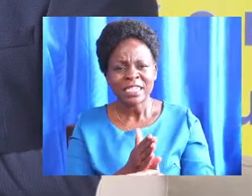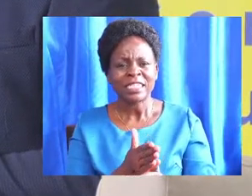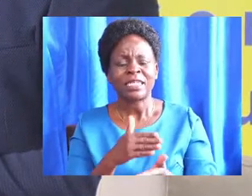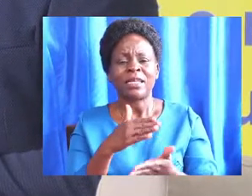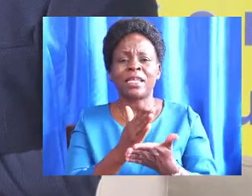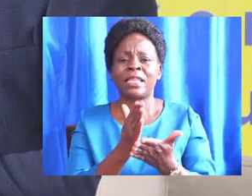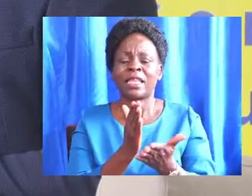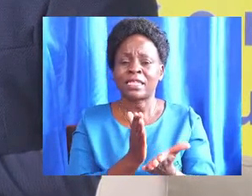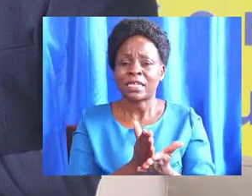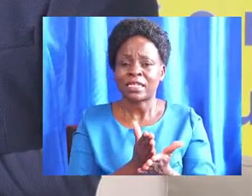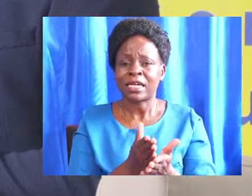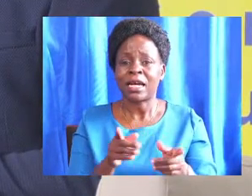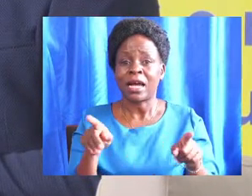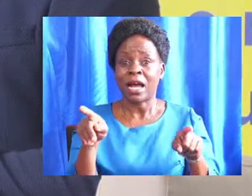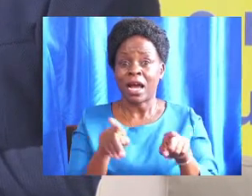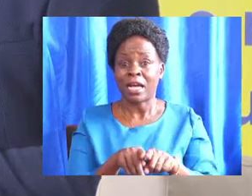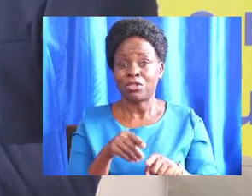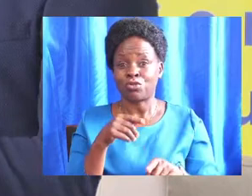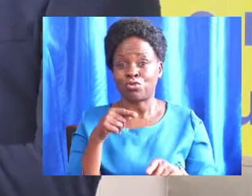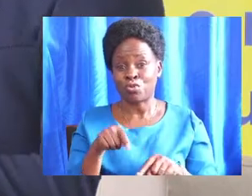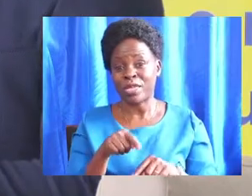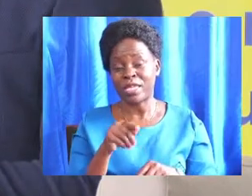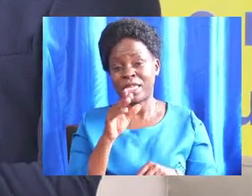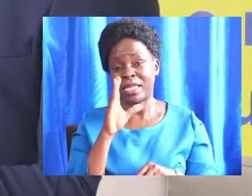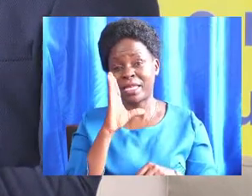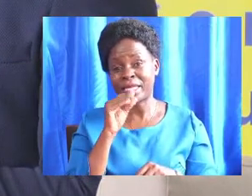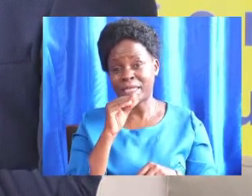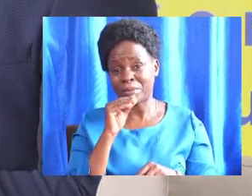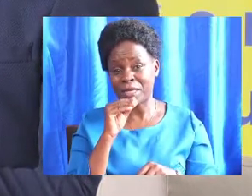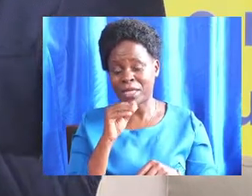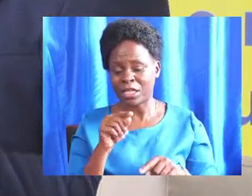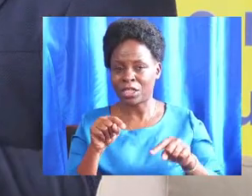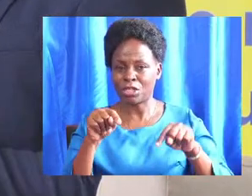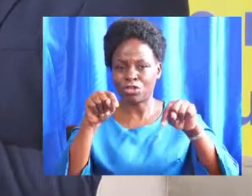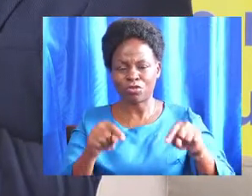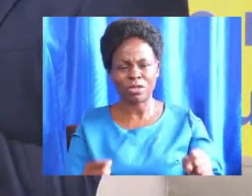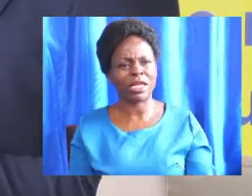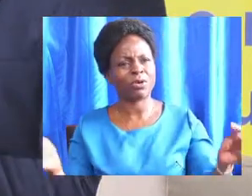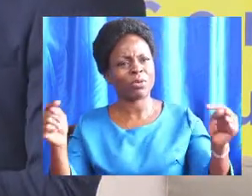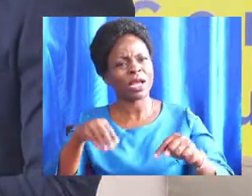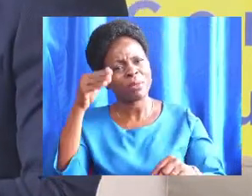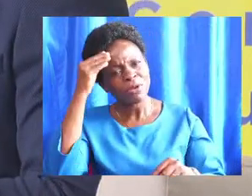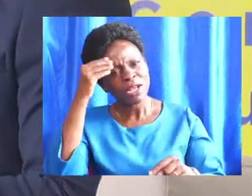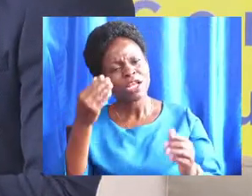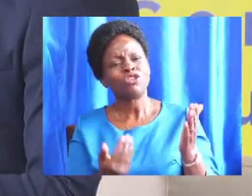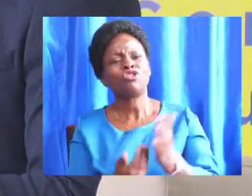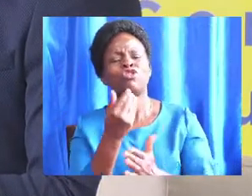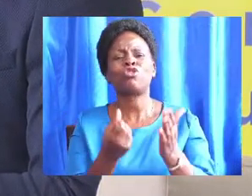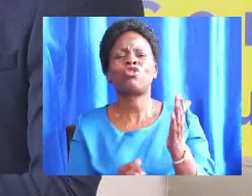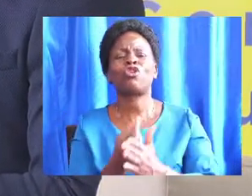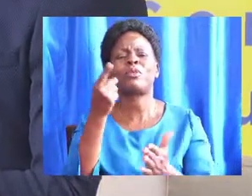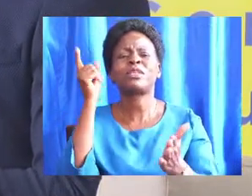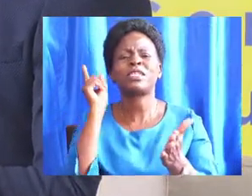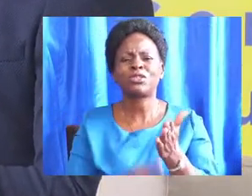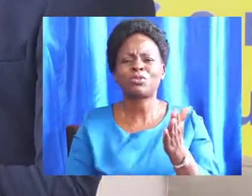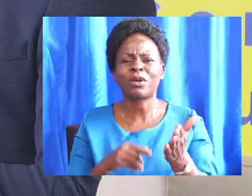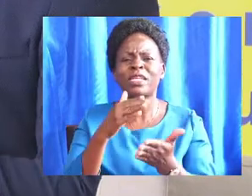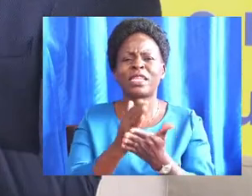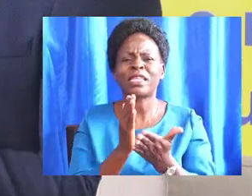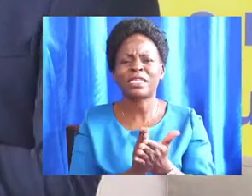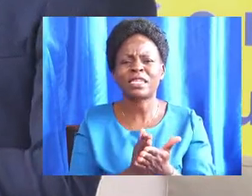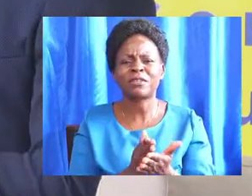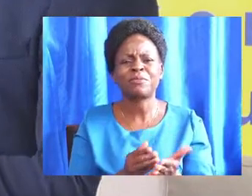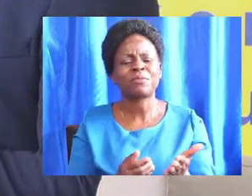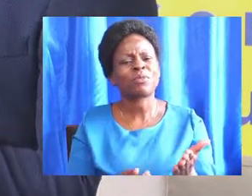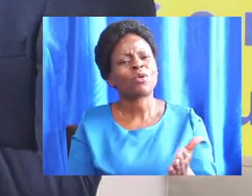sector as we speak. So today, we come to learn what are the new opportunities in the sector? What are